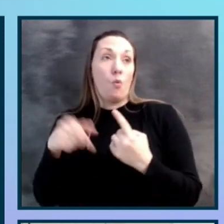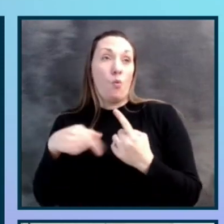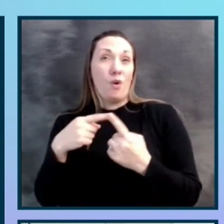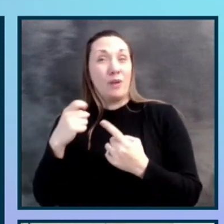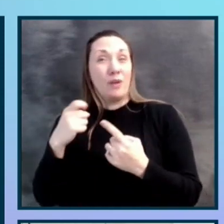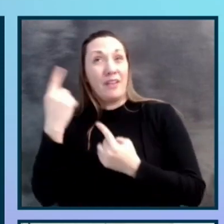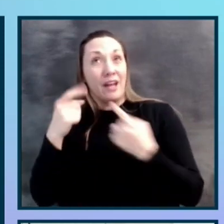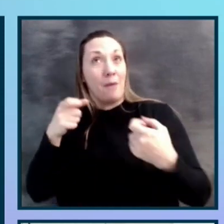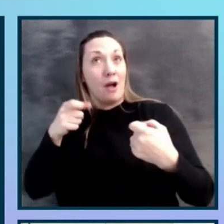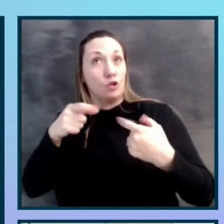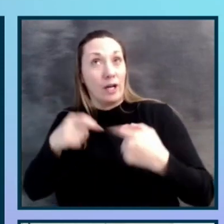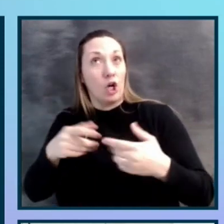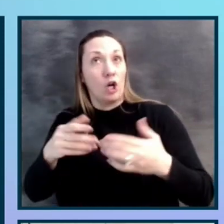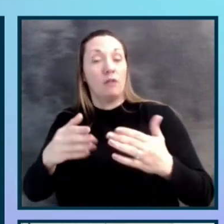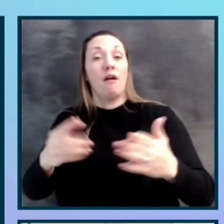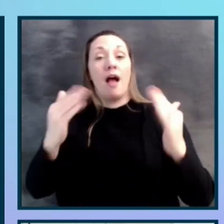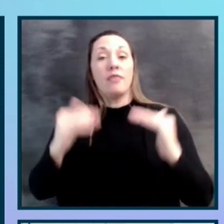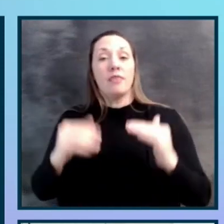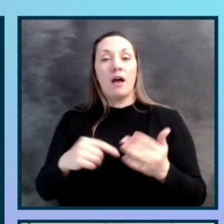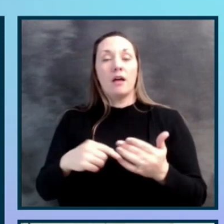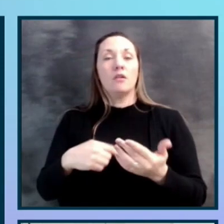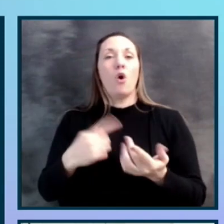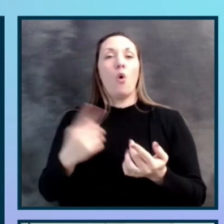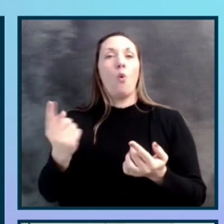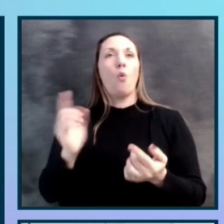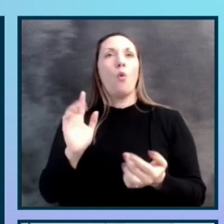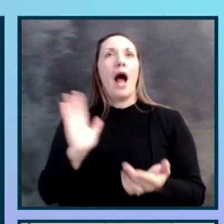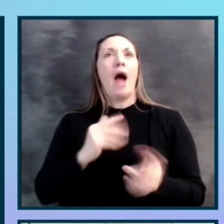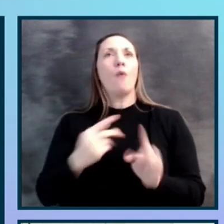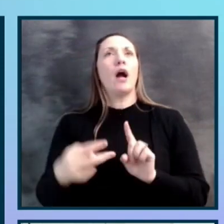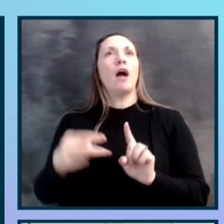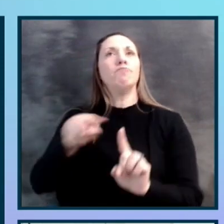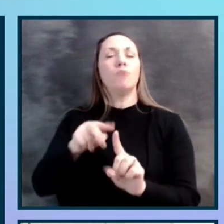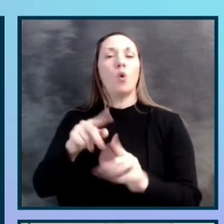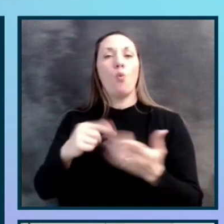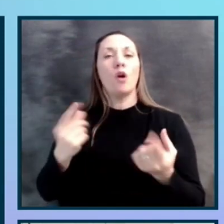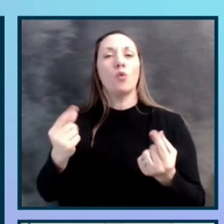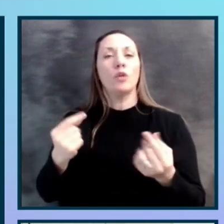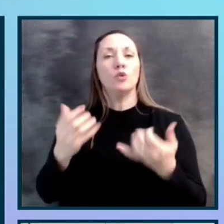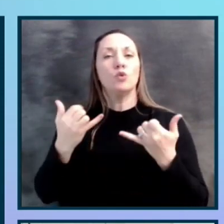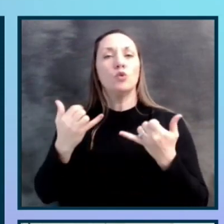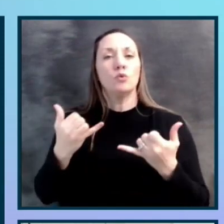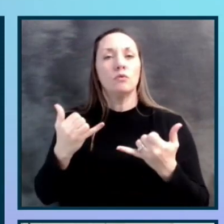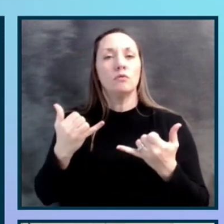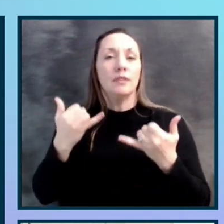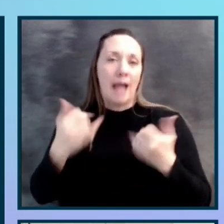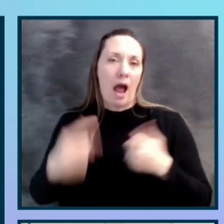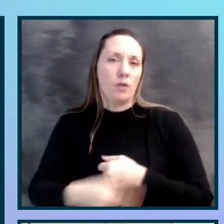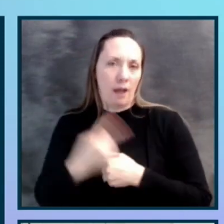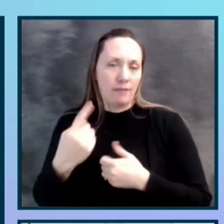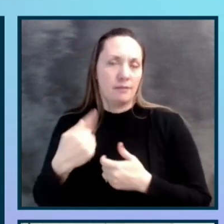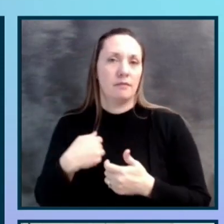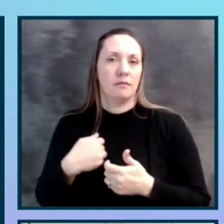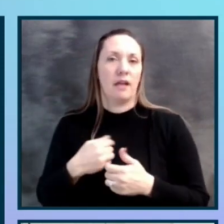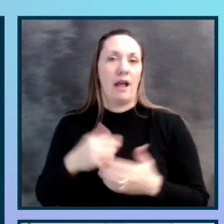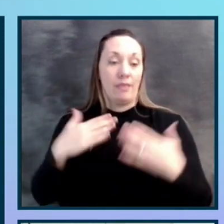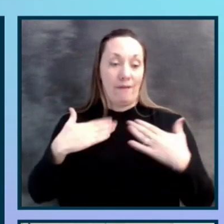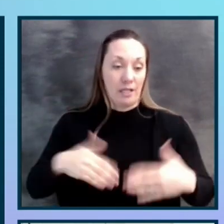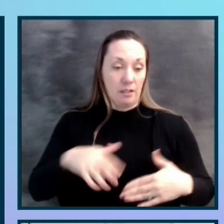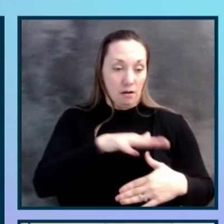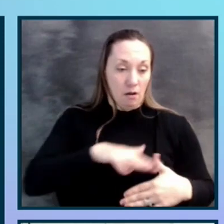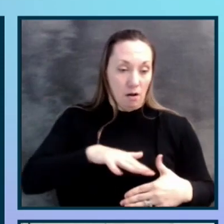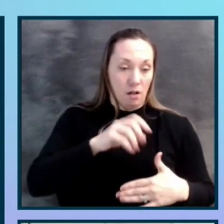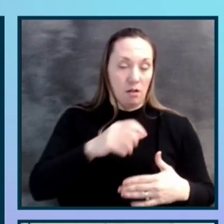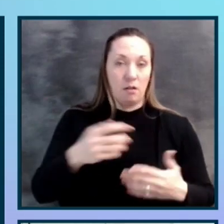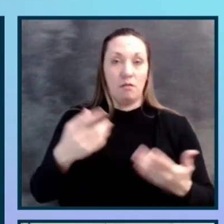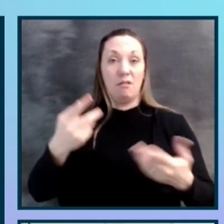on to where we stand. What is currently being done today in the physical, hybrid, or digital spaces? Then